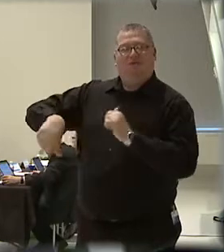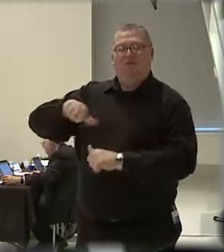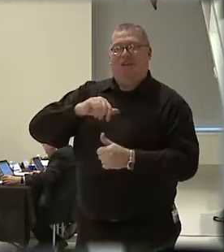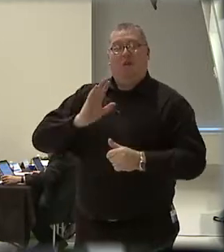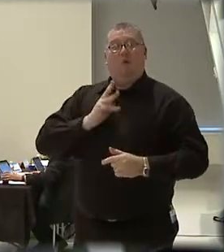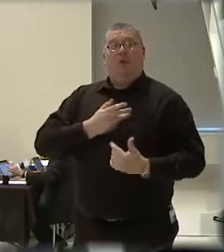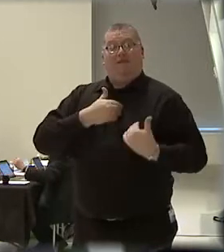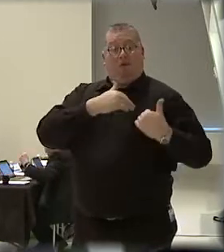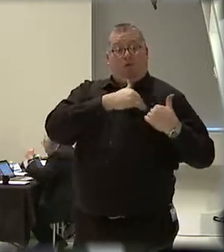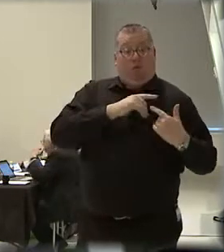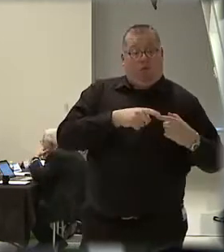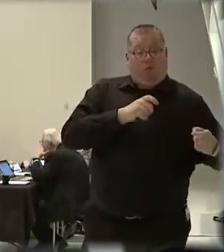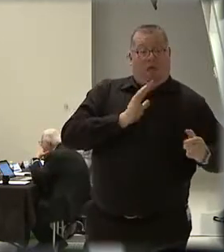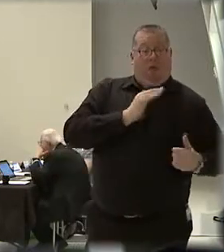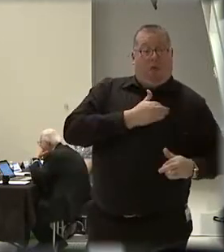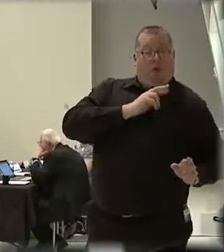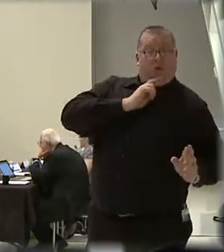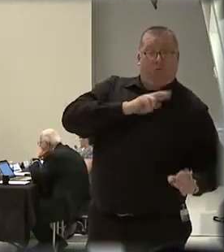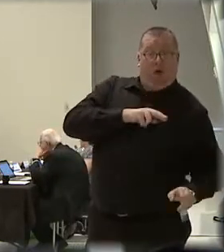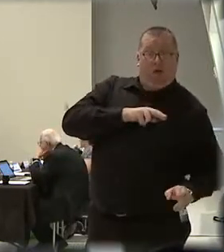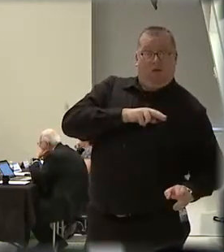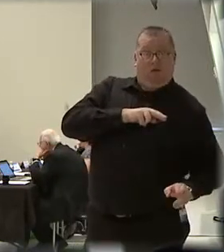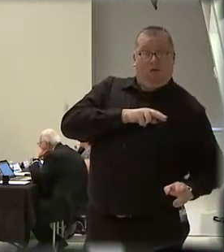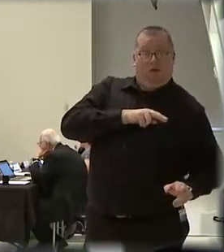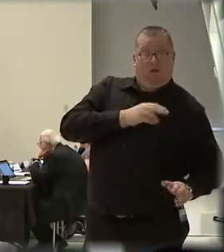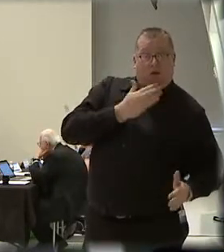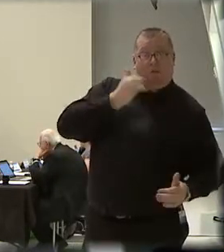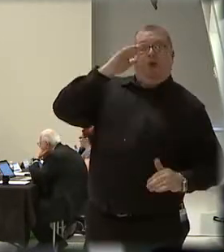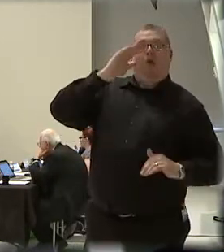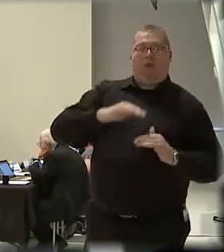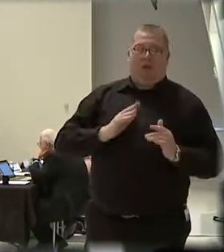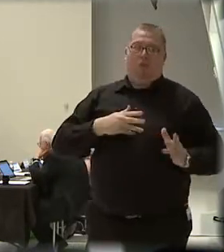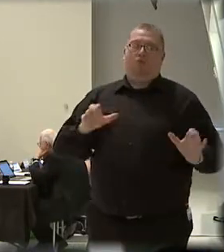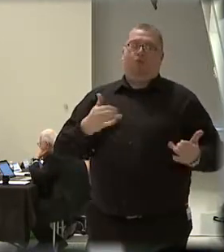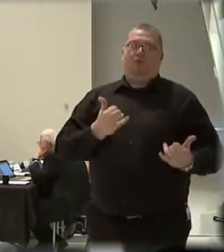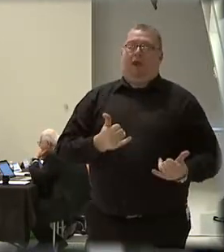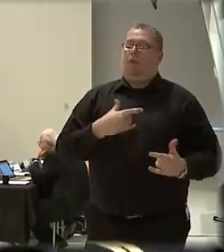our side of that equation better than we currently do.